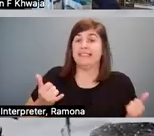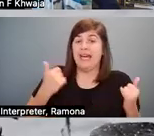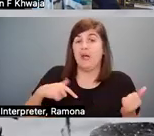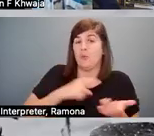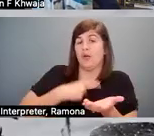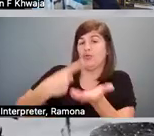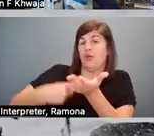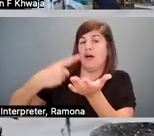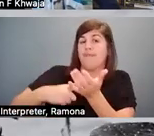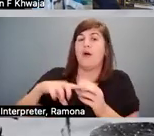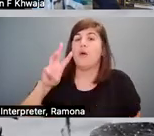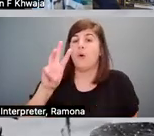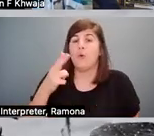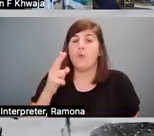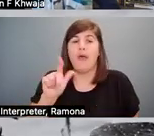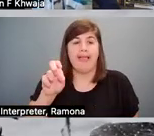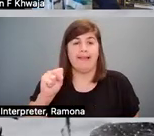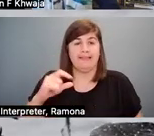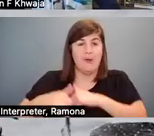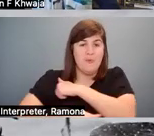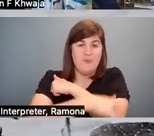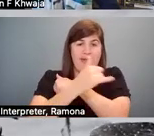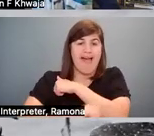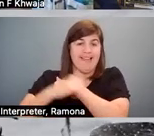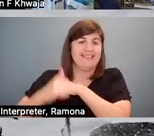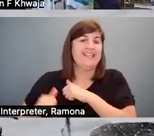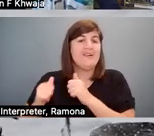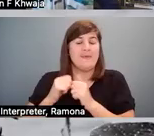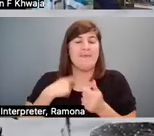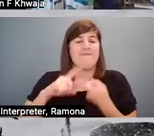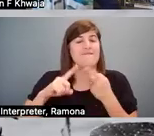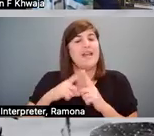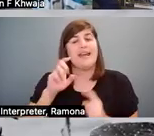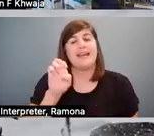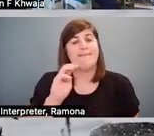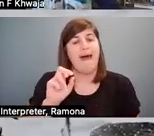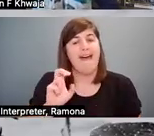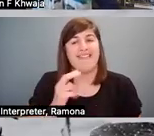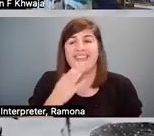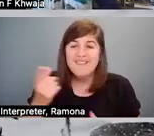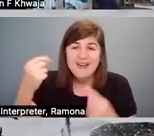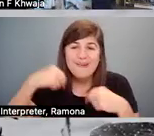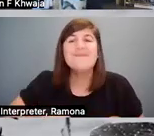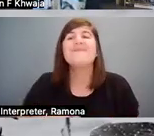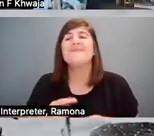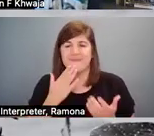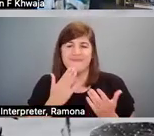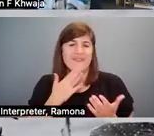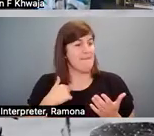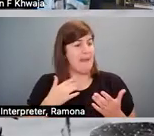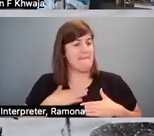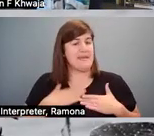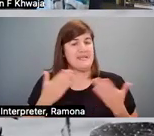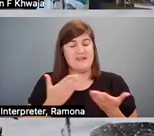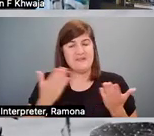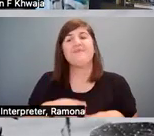talking about whales with my friend Eman. Eman, thanks for being with us. Thank you for having me. I'm very excited to be here.